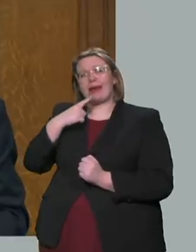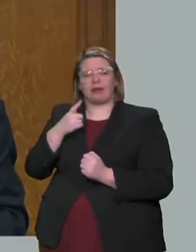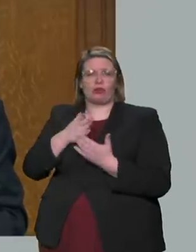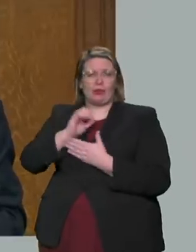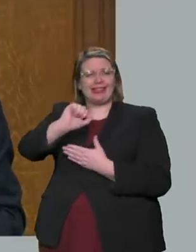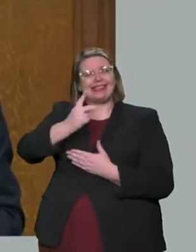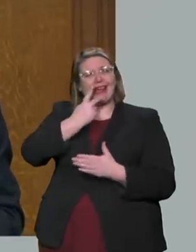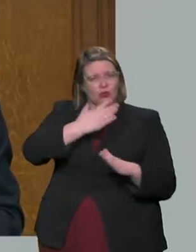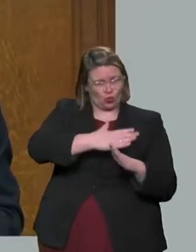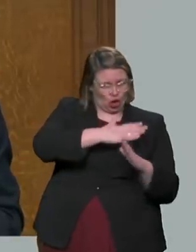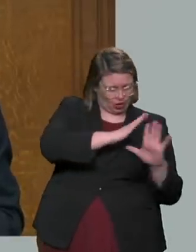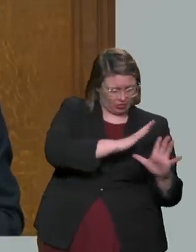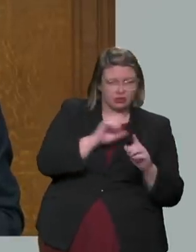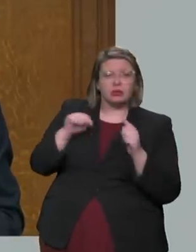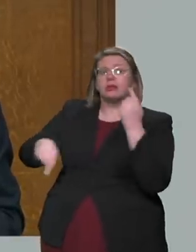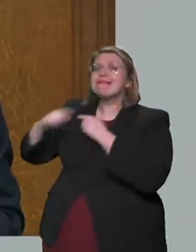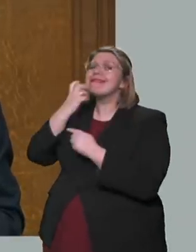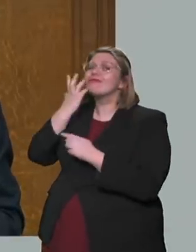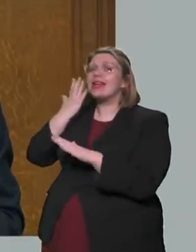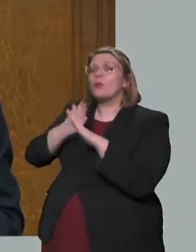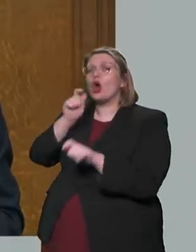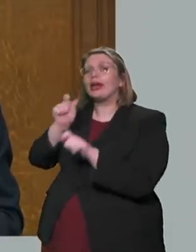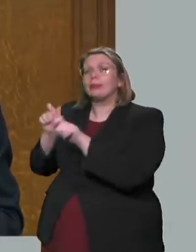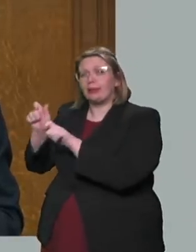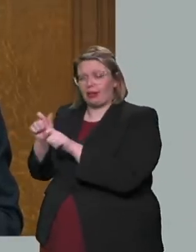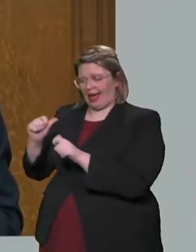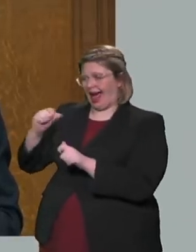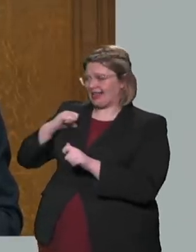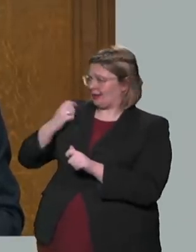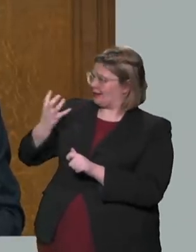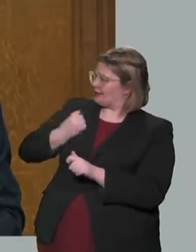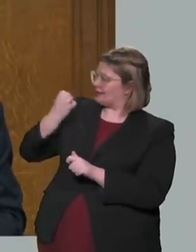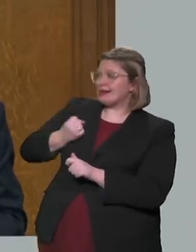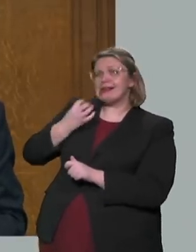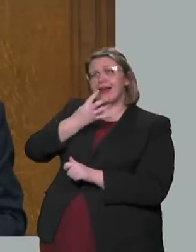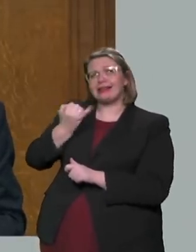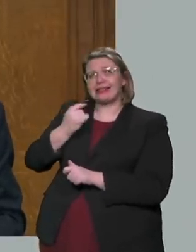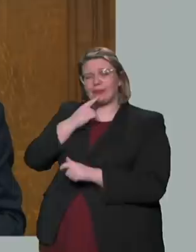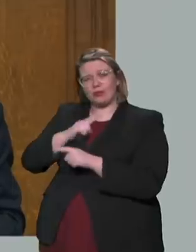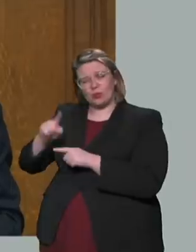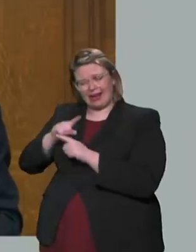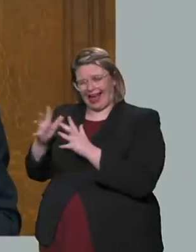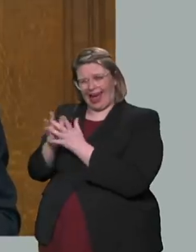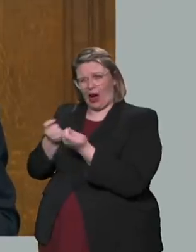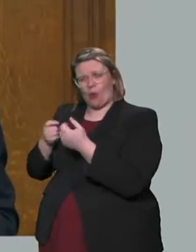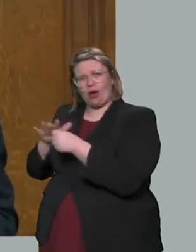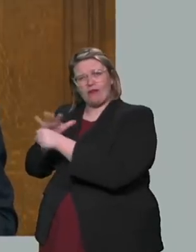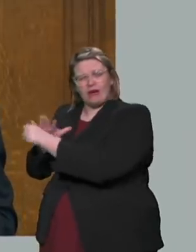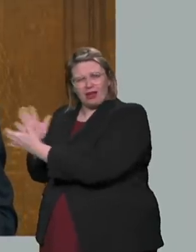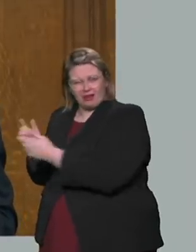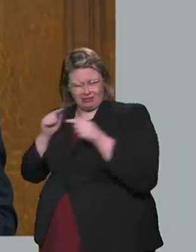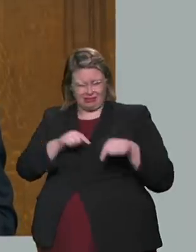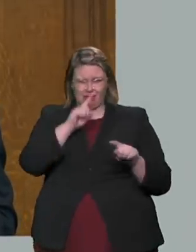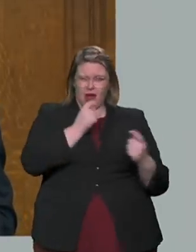expect working people to survive on £96 a week when they get sick? And if he agrees that many lives